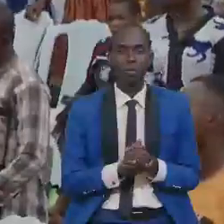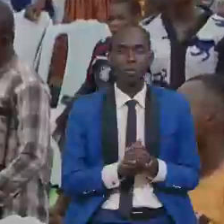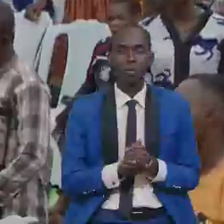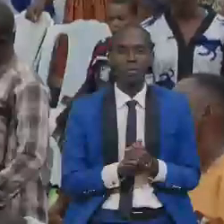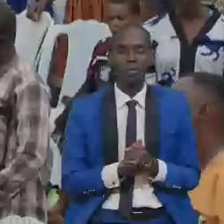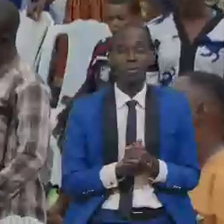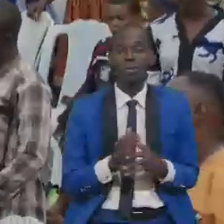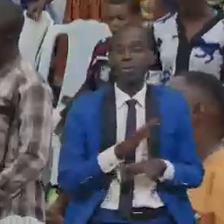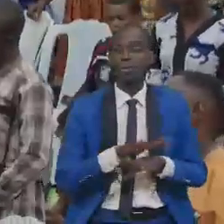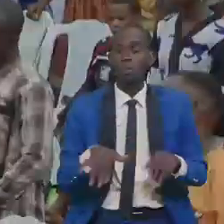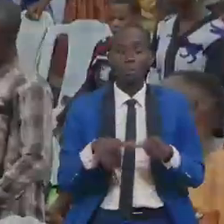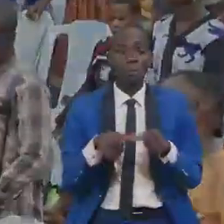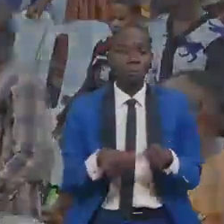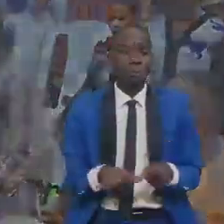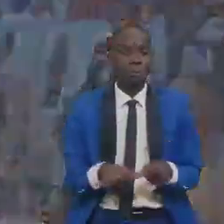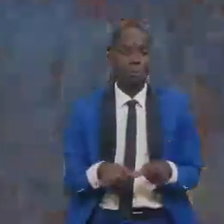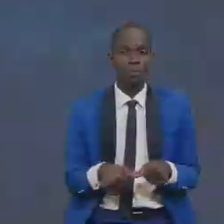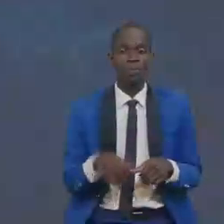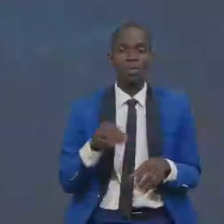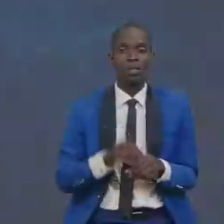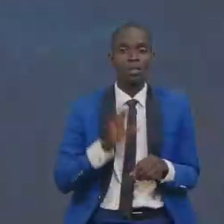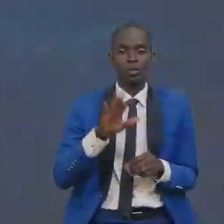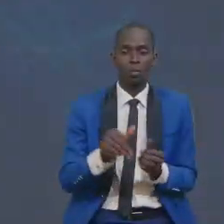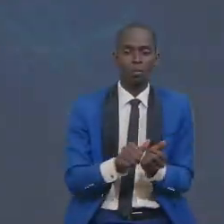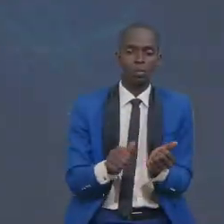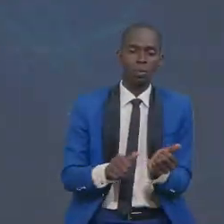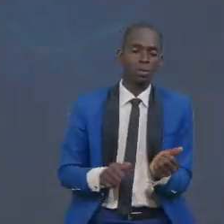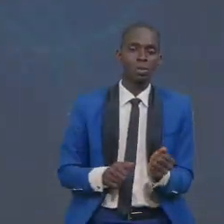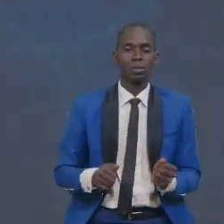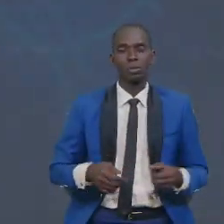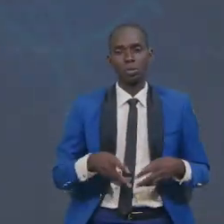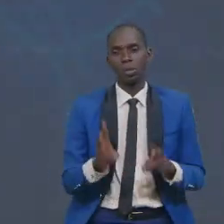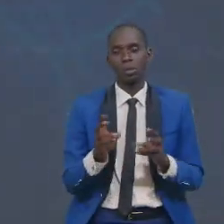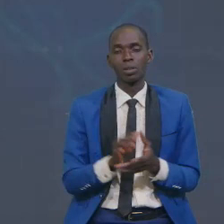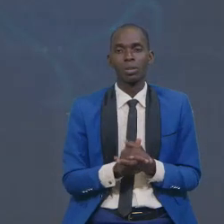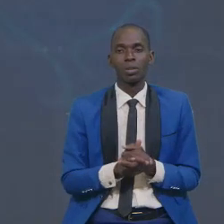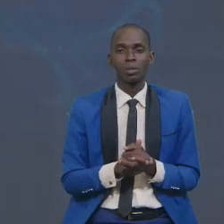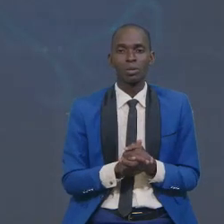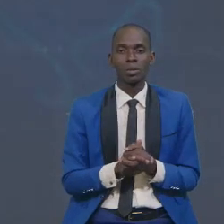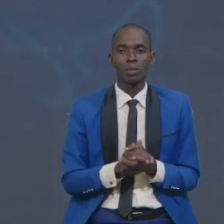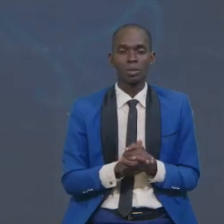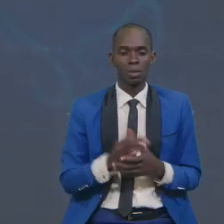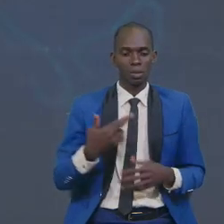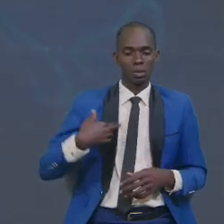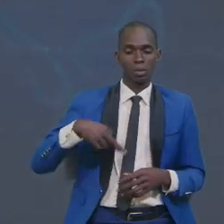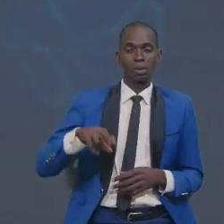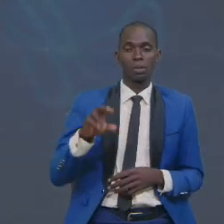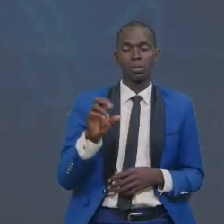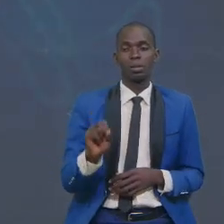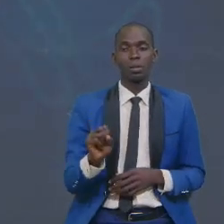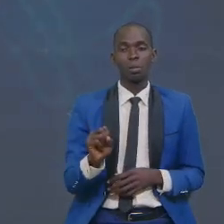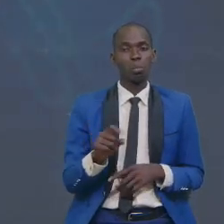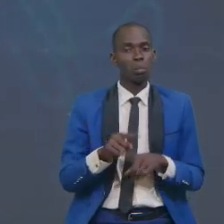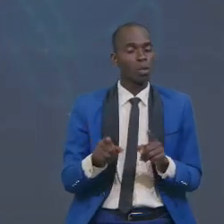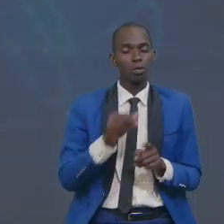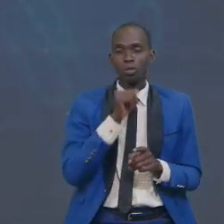bye bye you're about sleeping stage religious but not